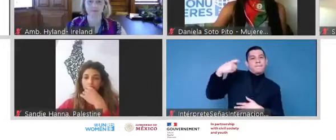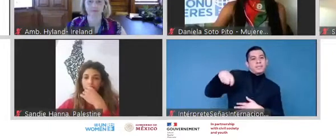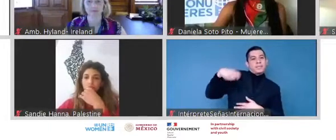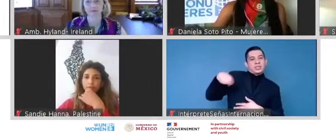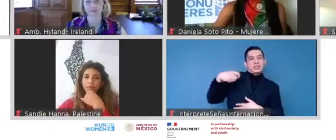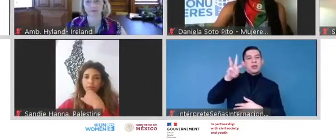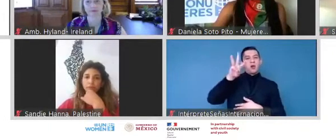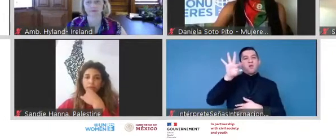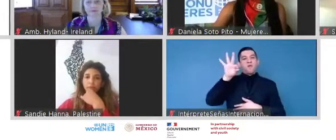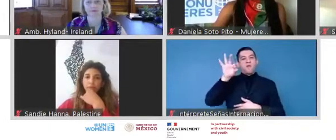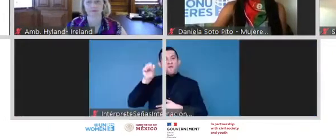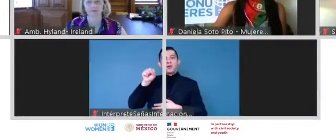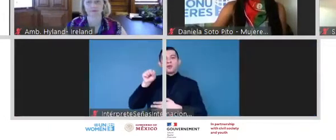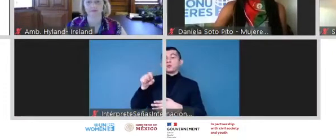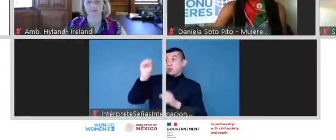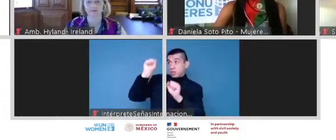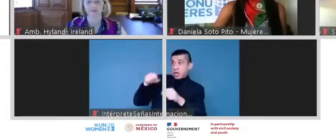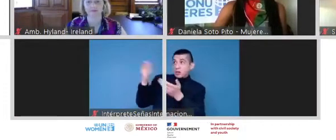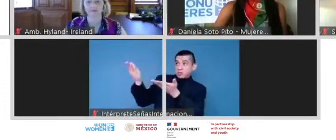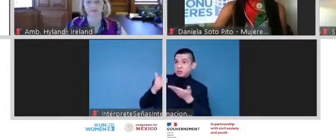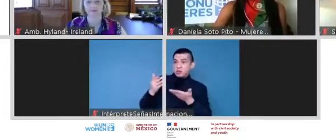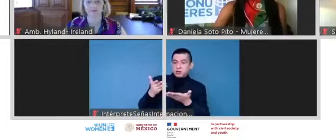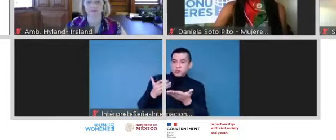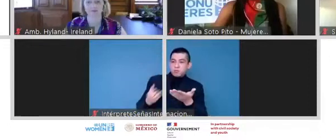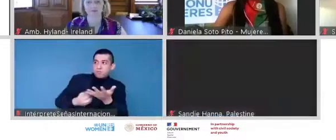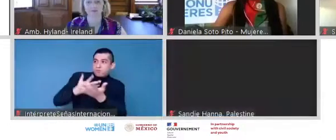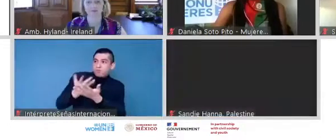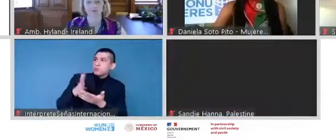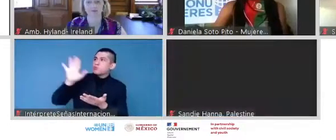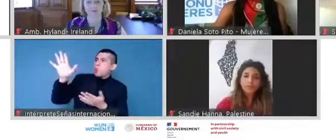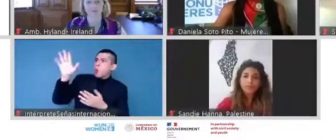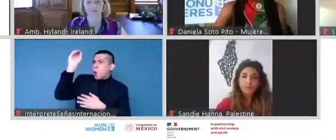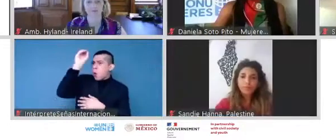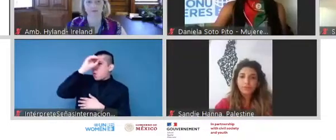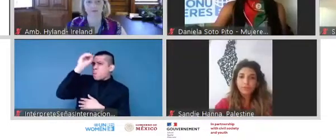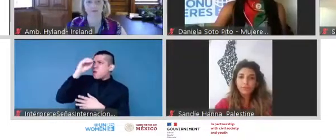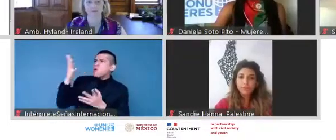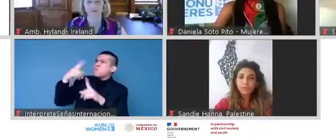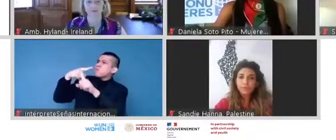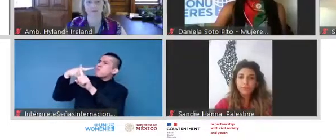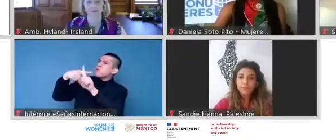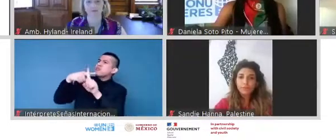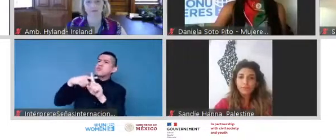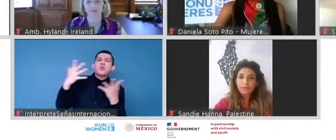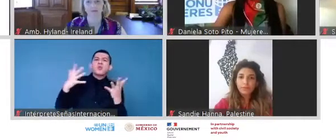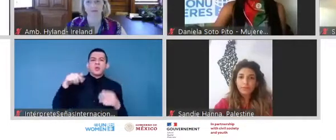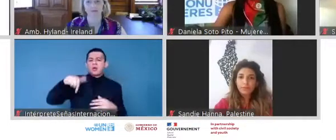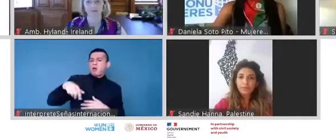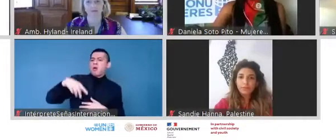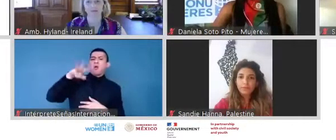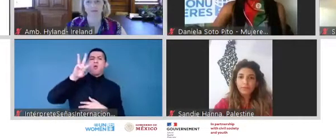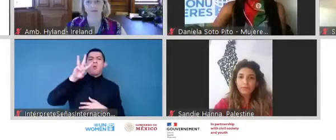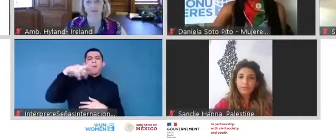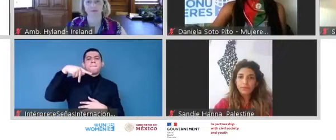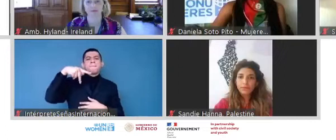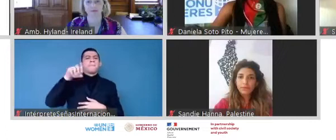the WPS normative frameworks at the national level? And in particular, in relation